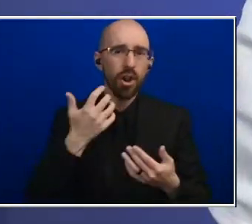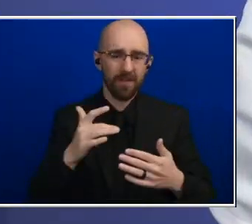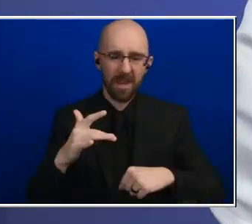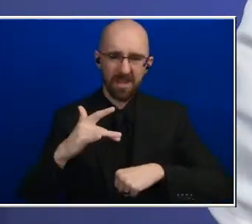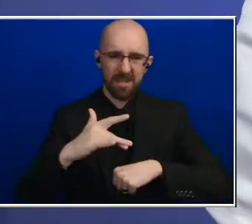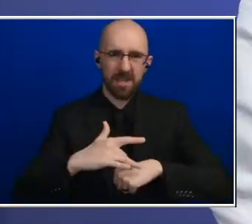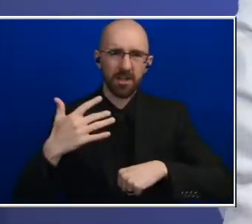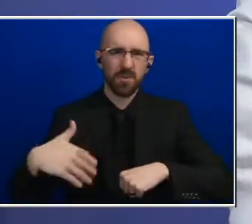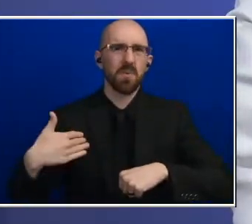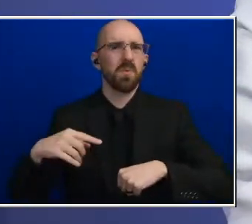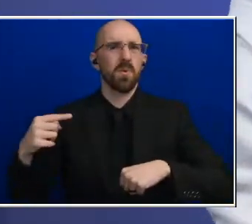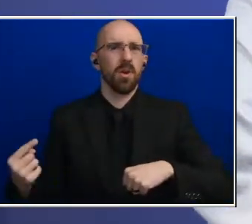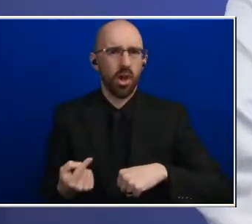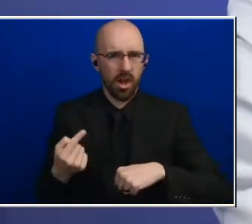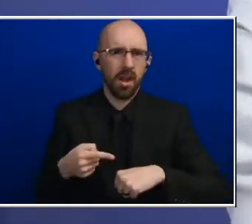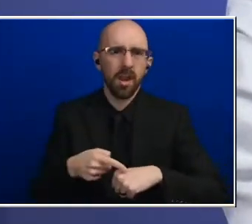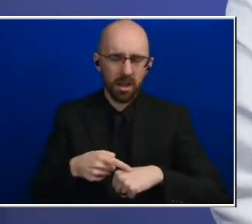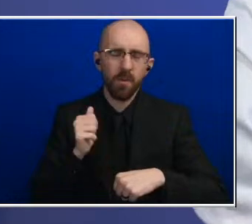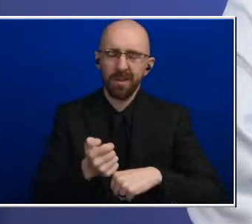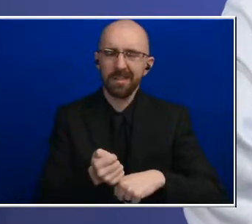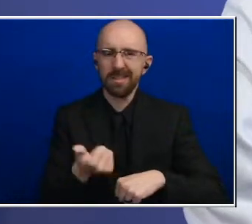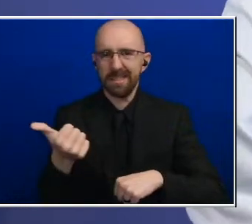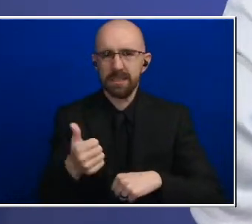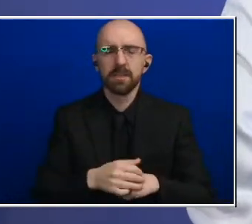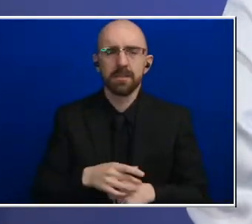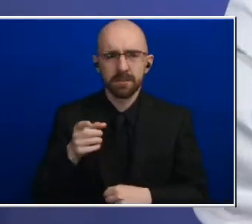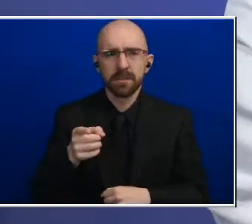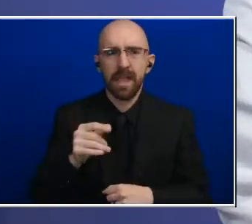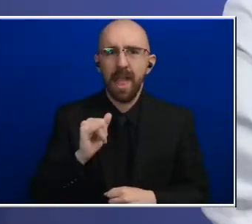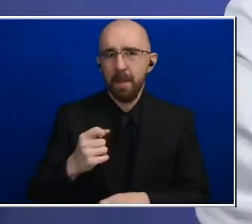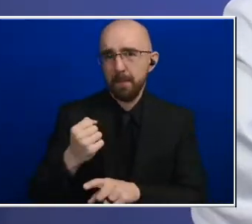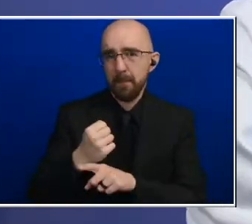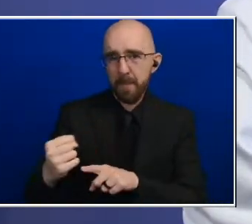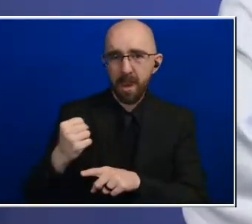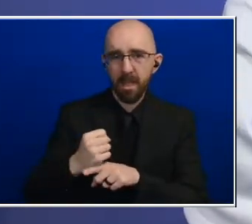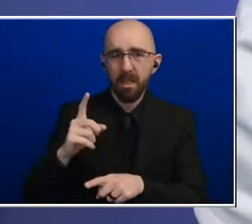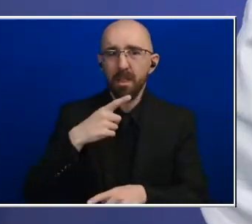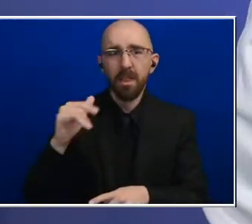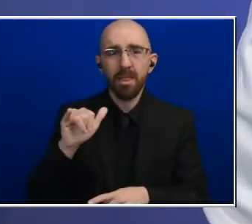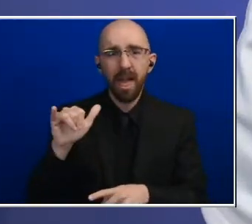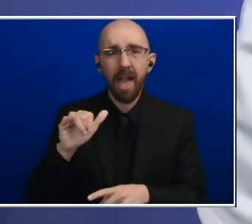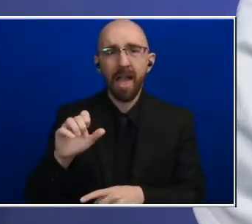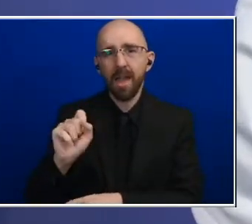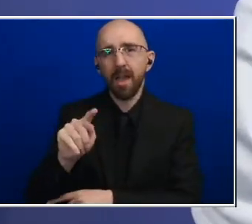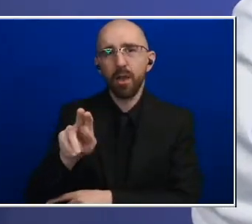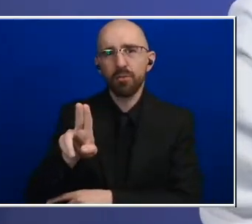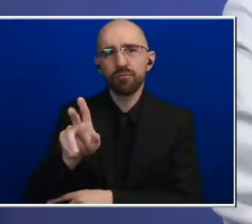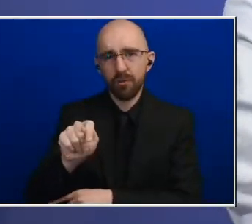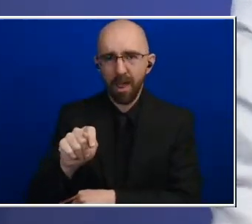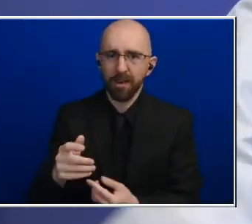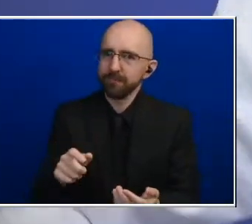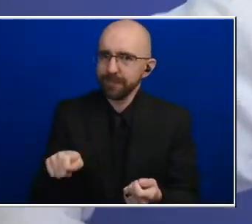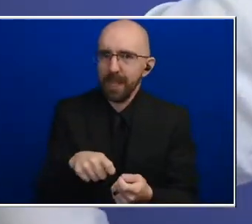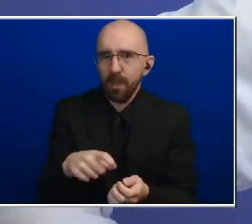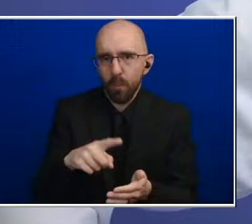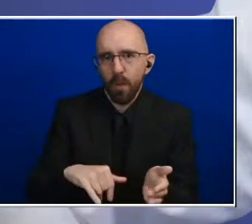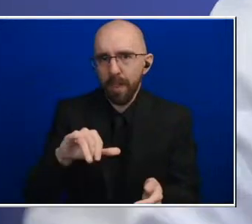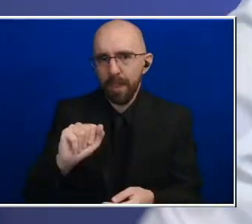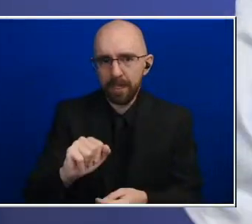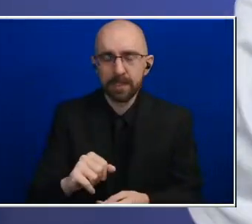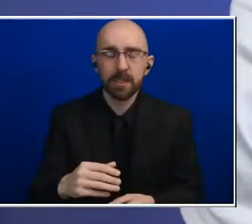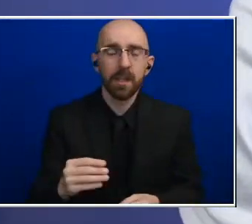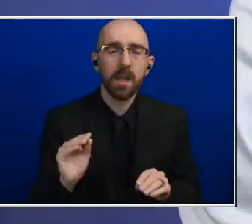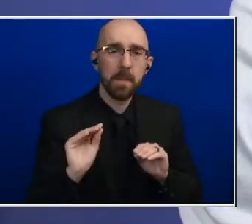picture is there's a very big piece of metal that kind of looks like a strut, and that's exactly what it is. And we put that in through his side